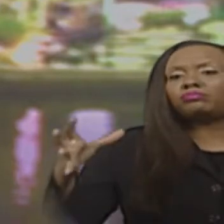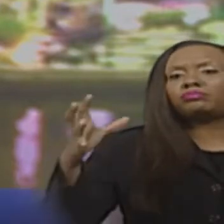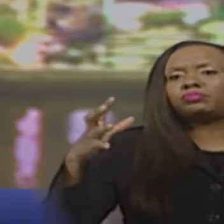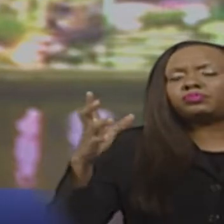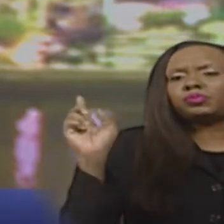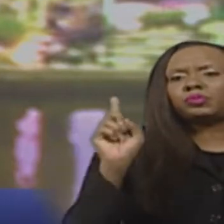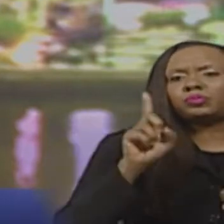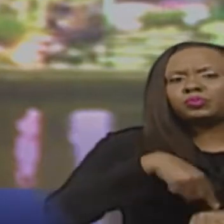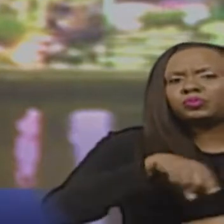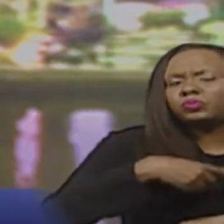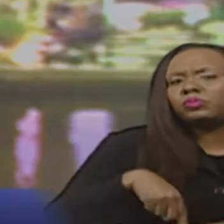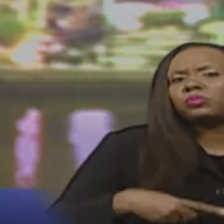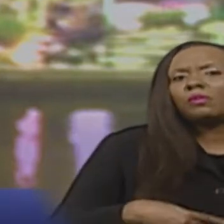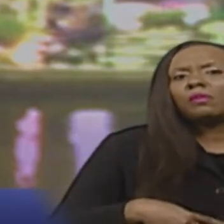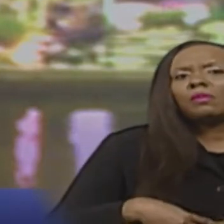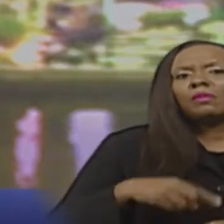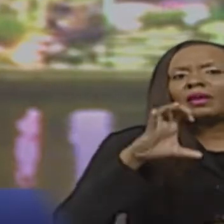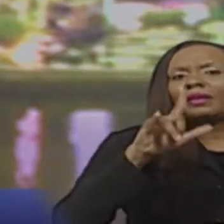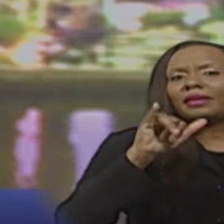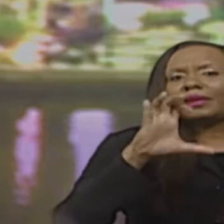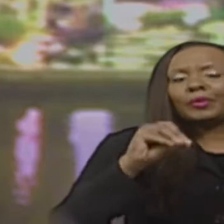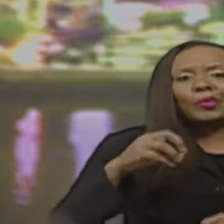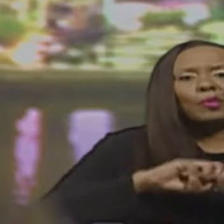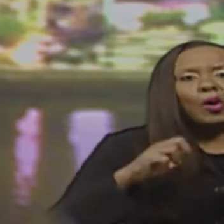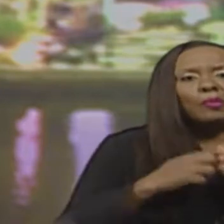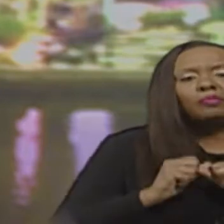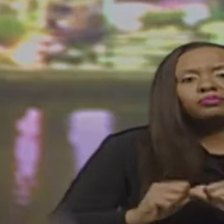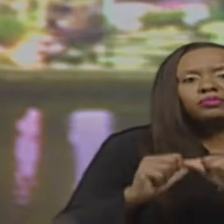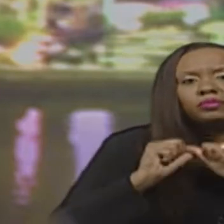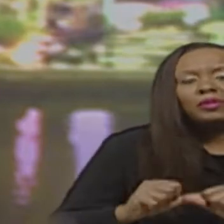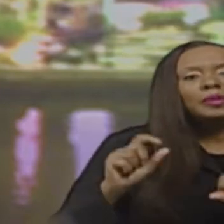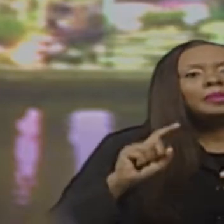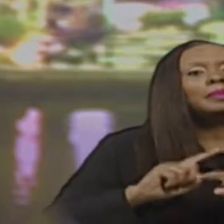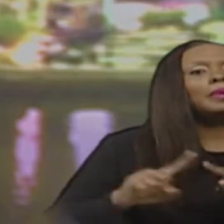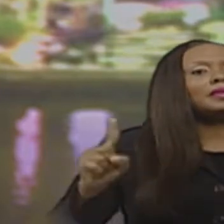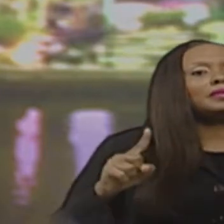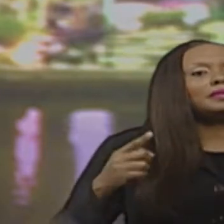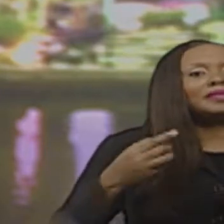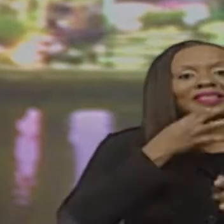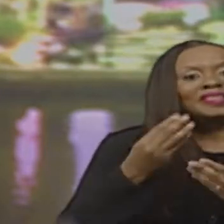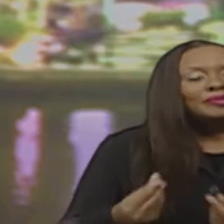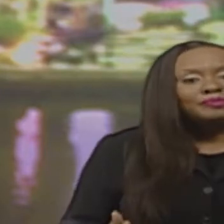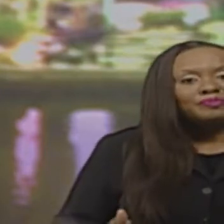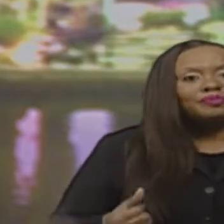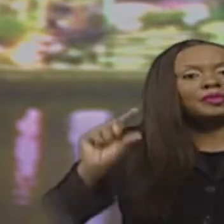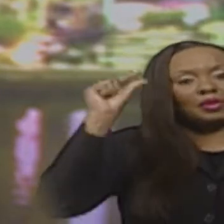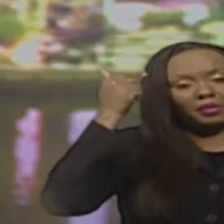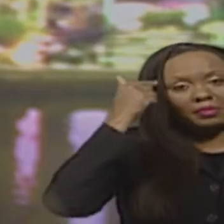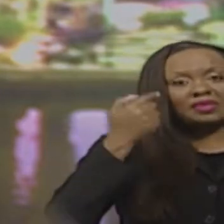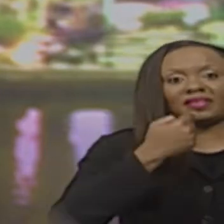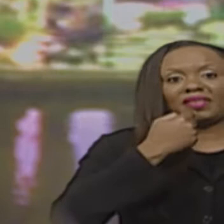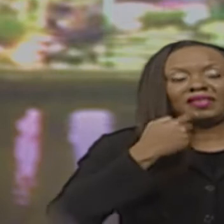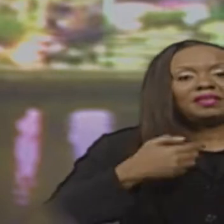been able to resolve the Clicquot issue. This from Prime Minister Fendel Stewart, who says this is one of the administration's achievements over the